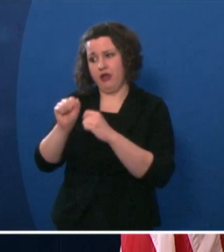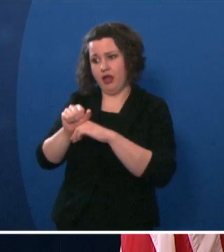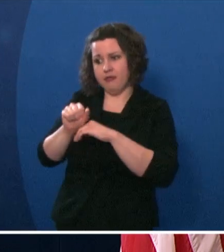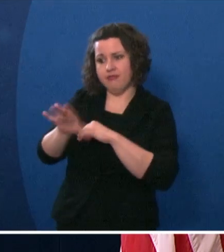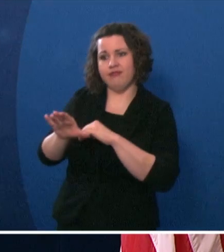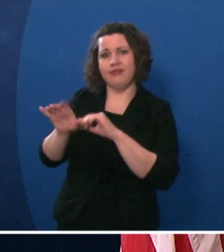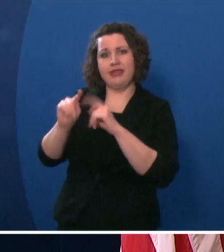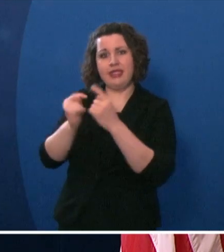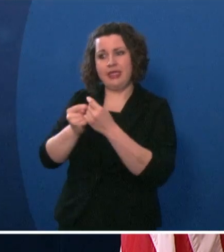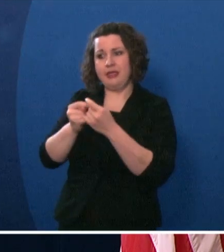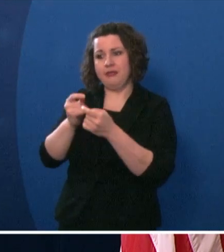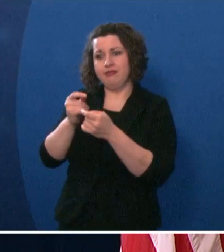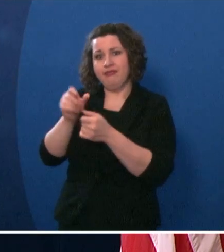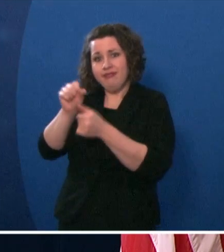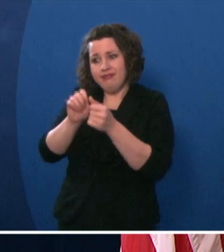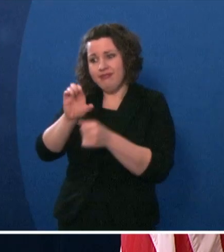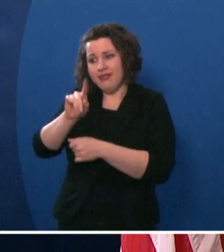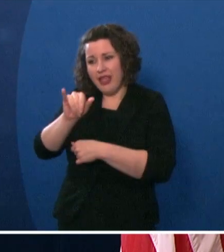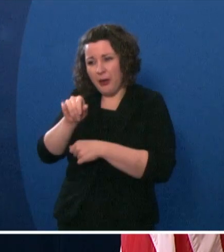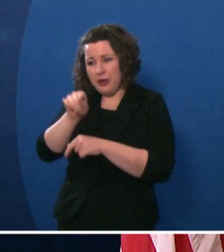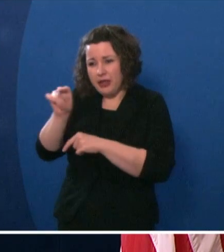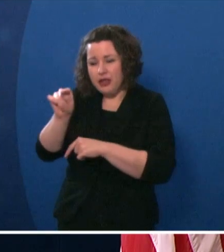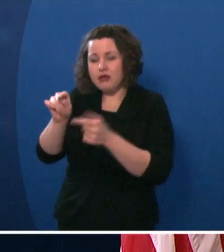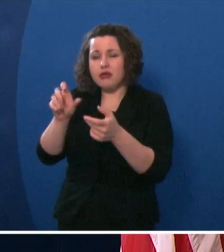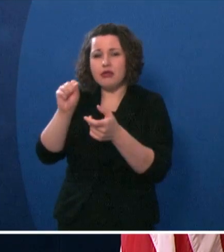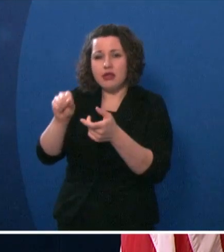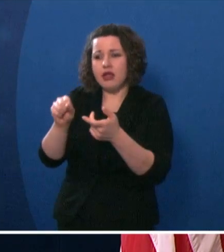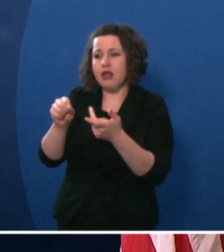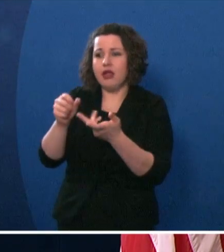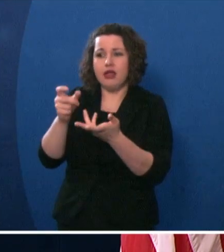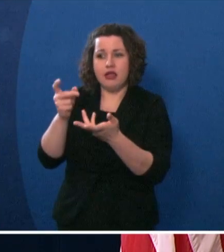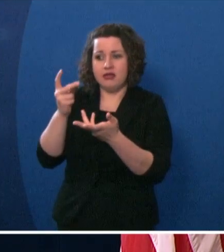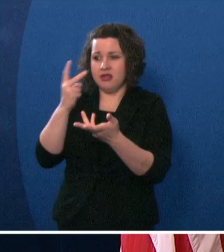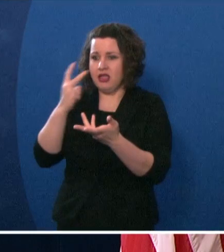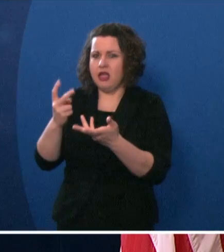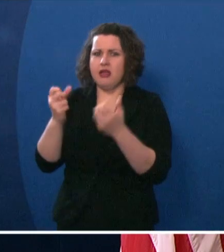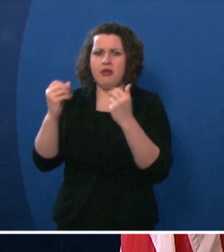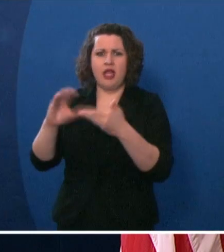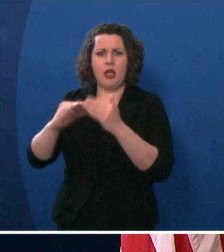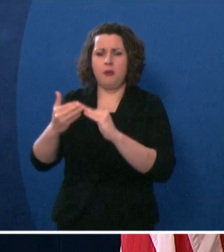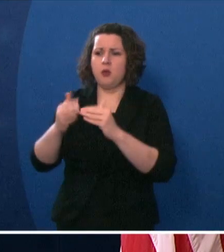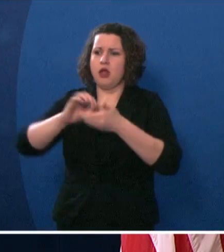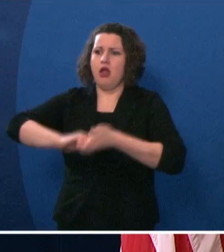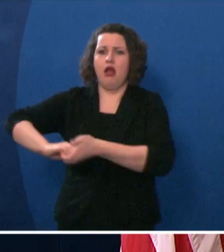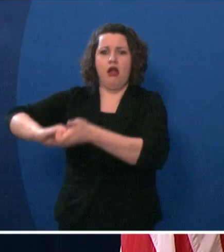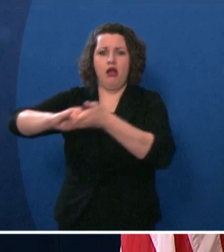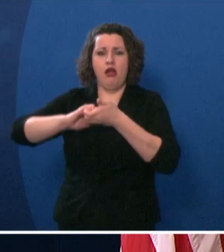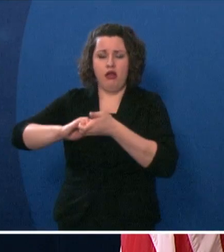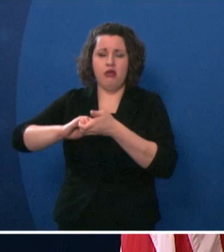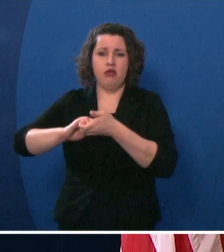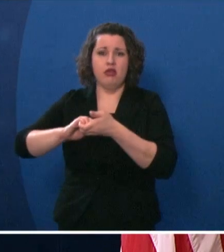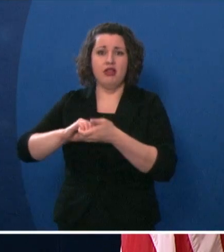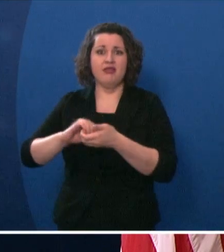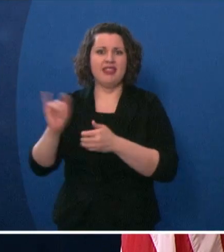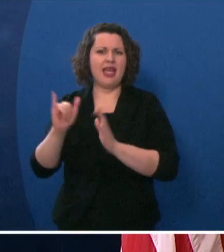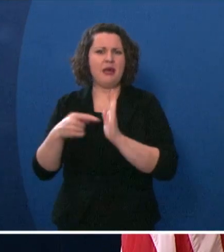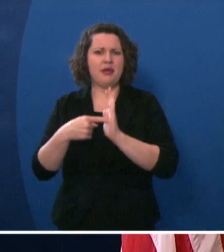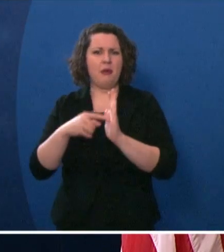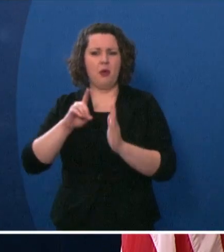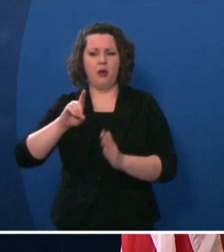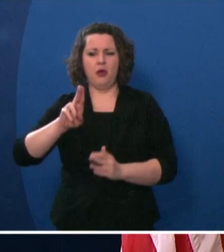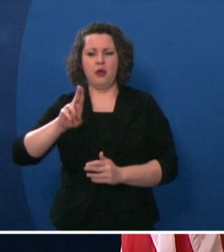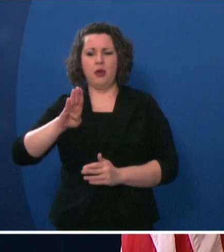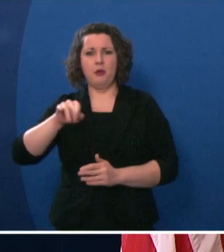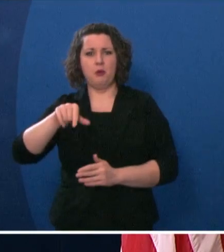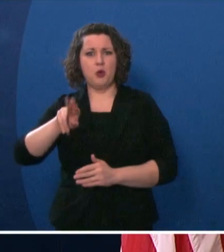individual counties and work with the communities. We've seen tremendous community collaboration, like we highlighted in Dubuque, where a community